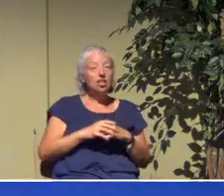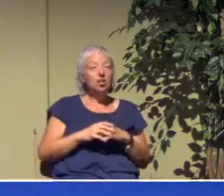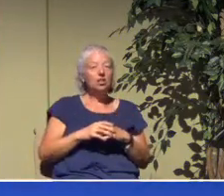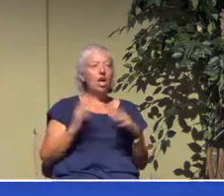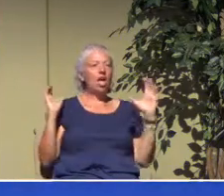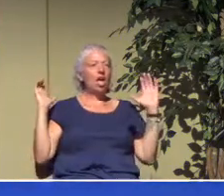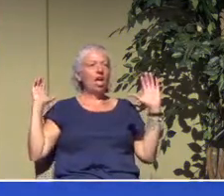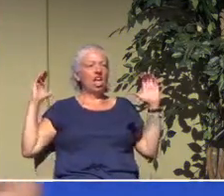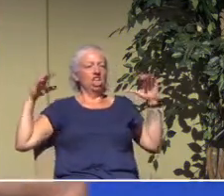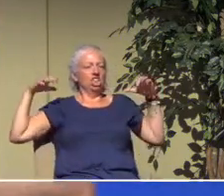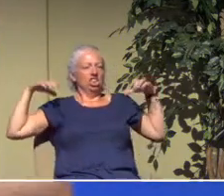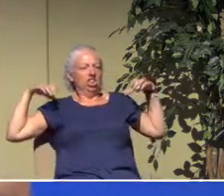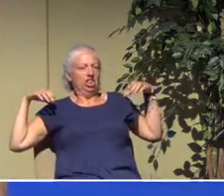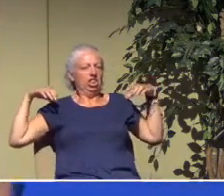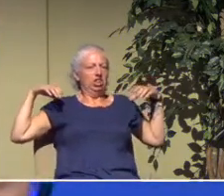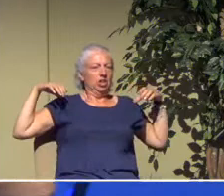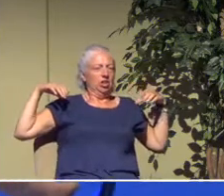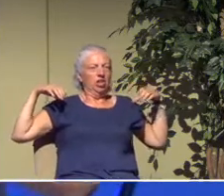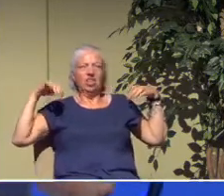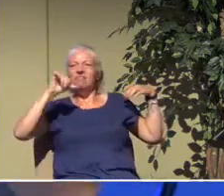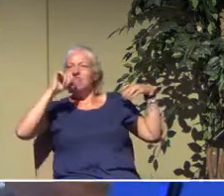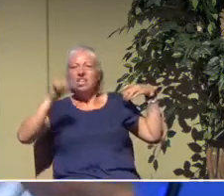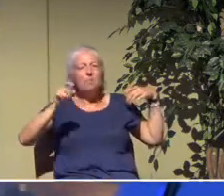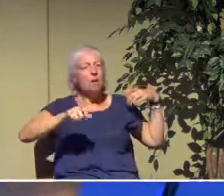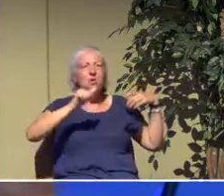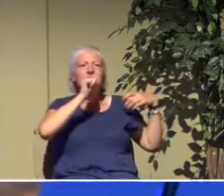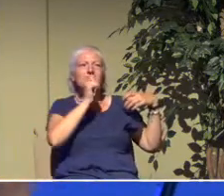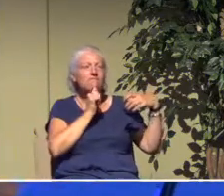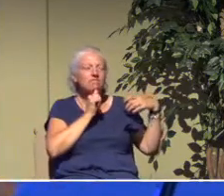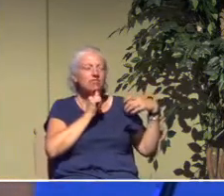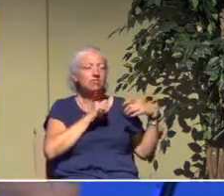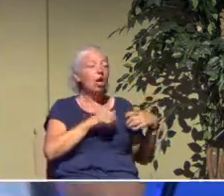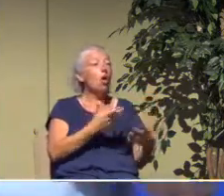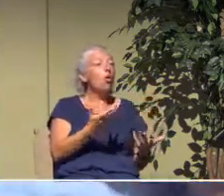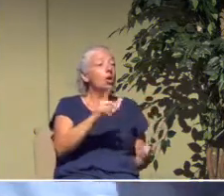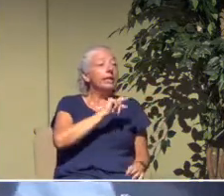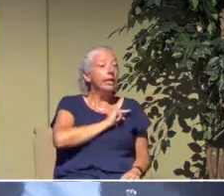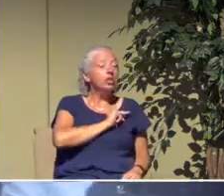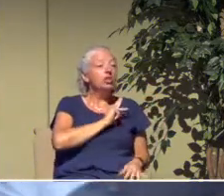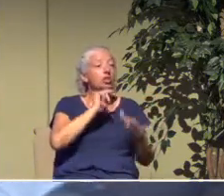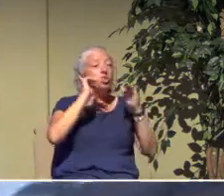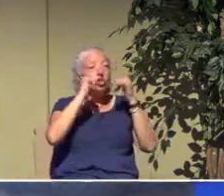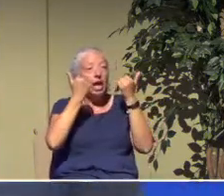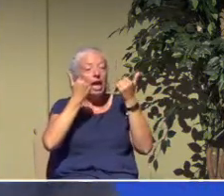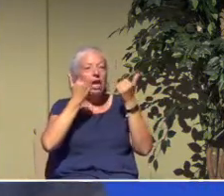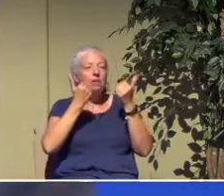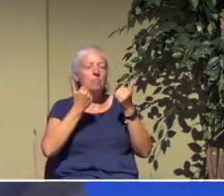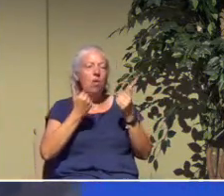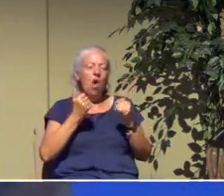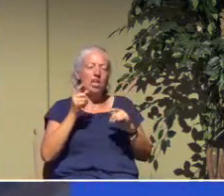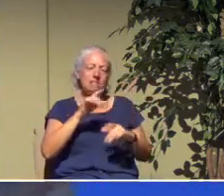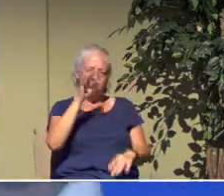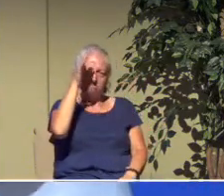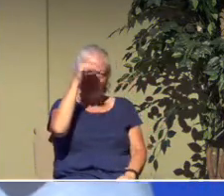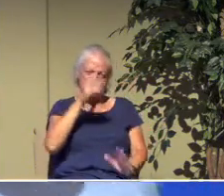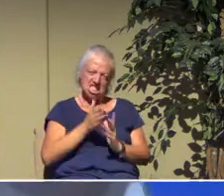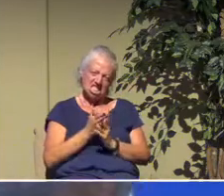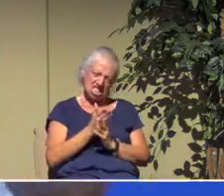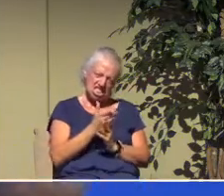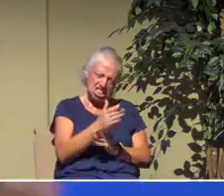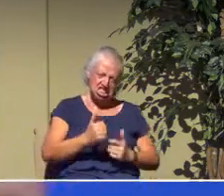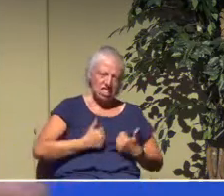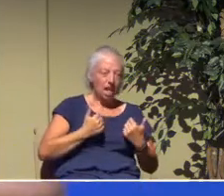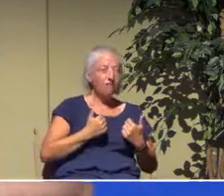yoke we were not intended to bear. Or guilt or shame or a drivenness about life. Or a living for